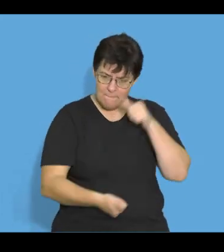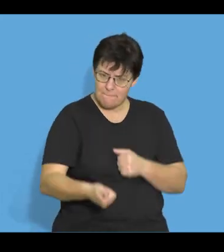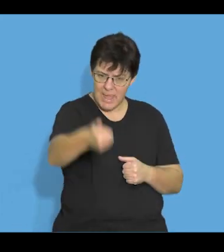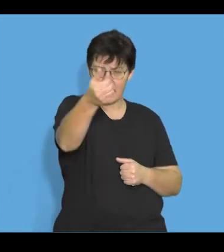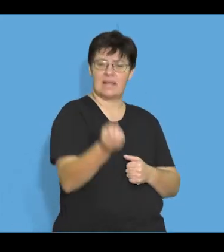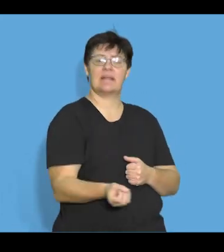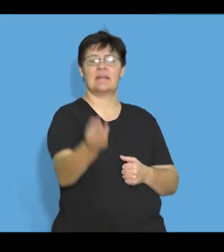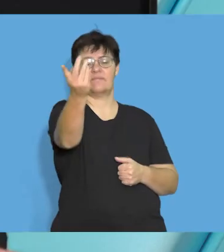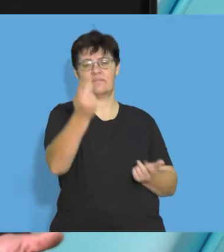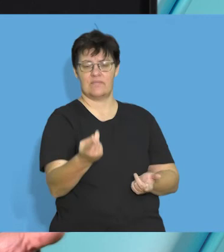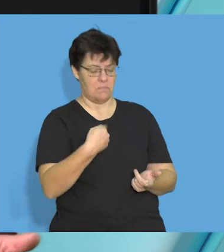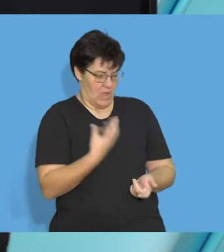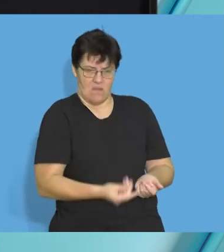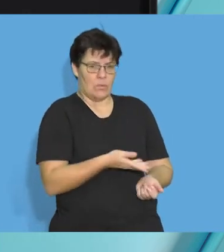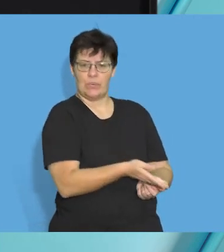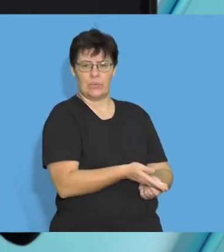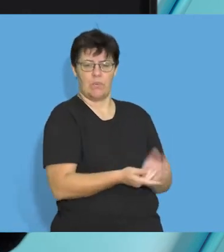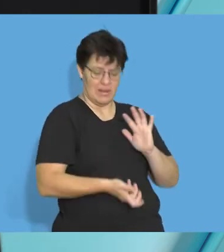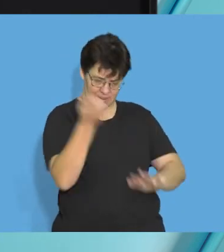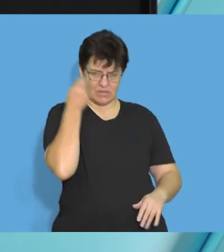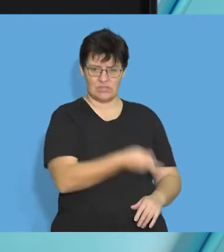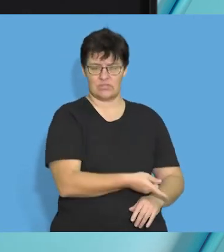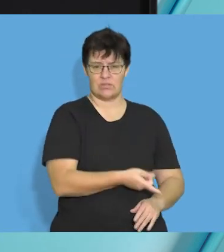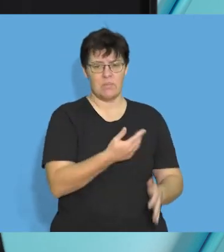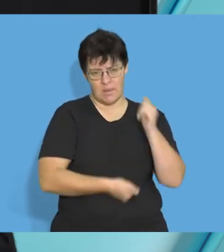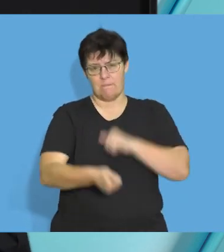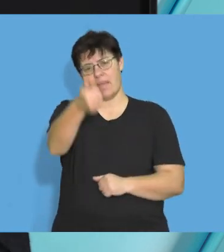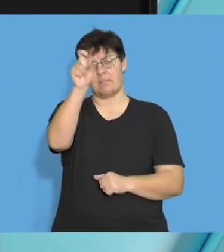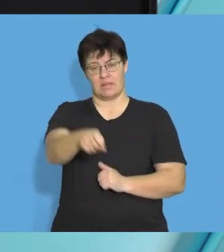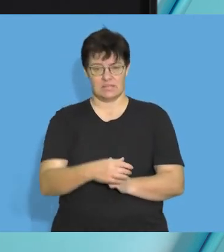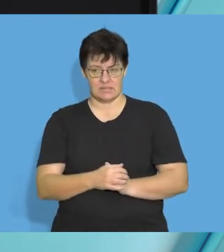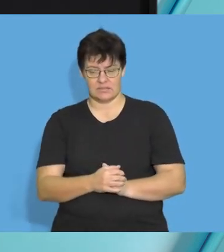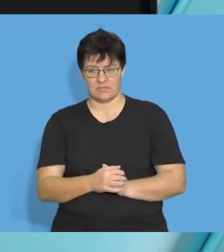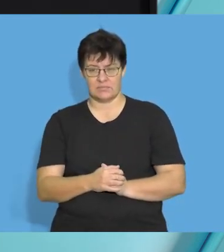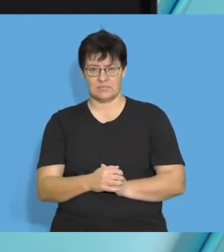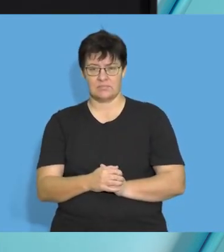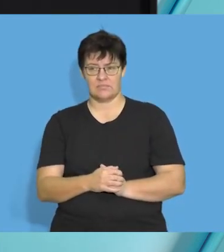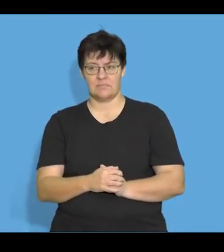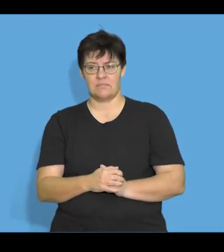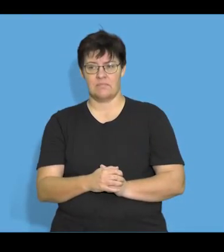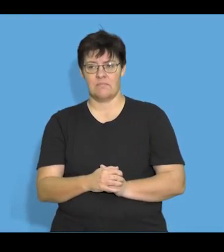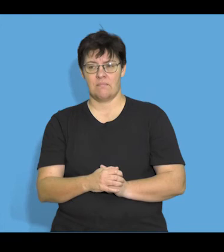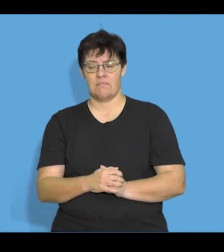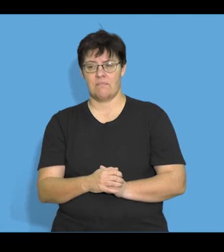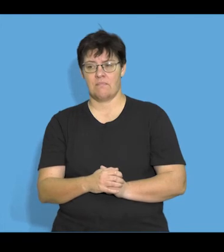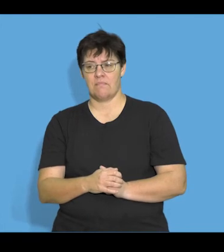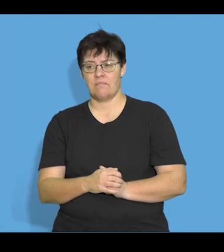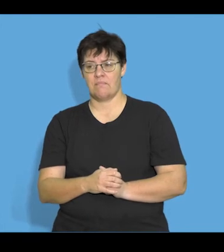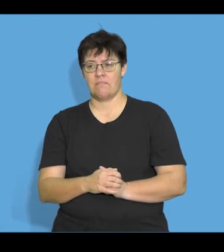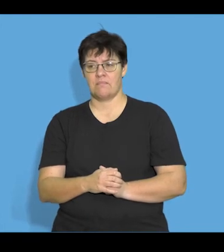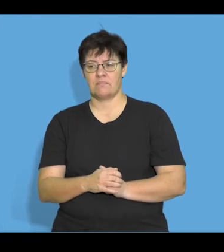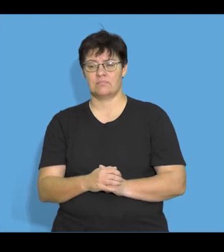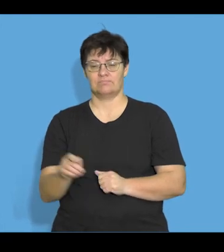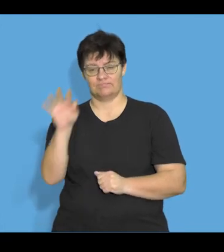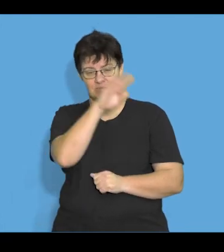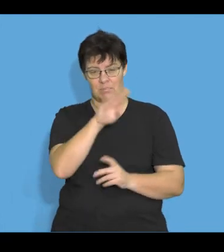my suppliers. They were damaged goods, so it had to be returned to my creditors. In my table calculation, there's